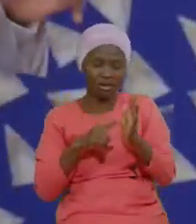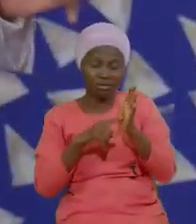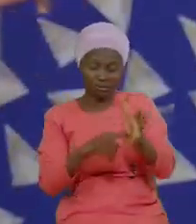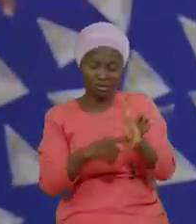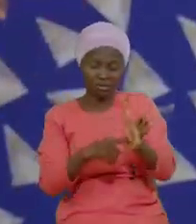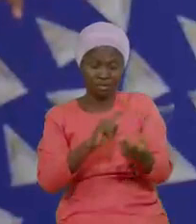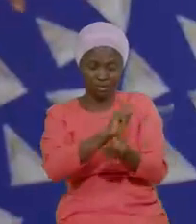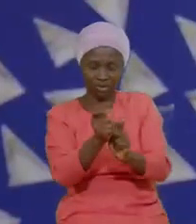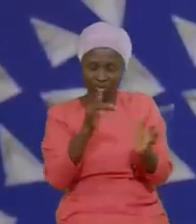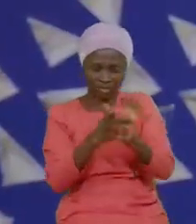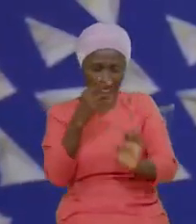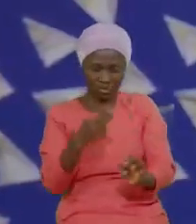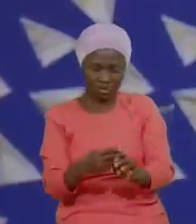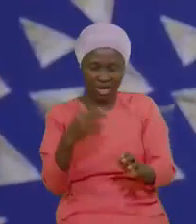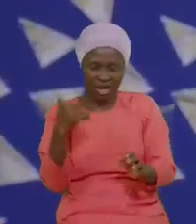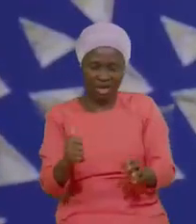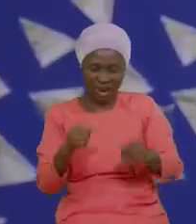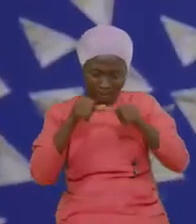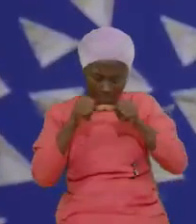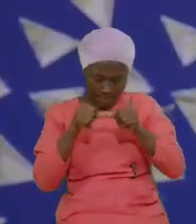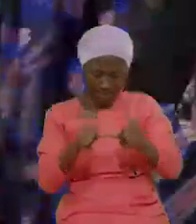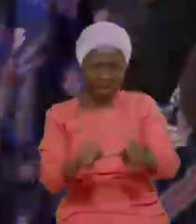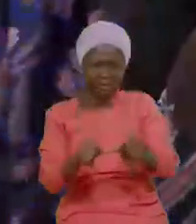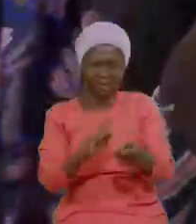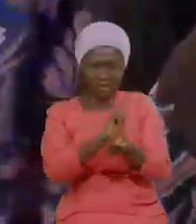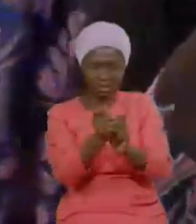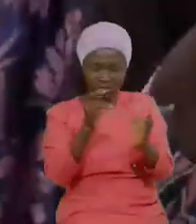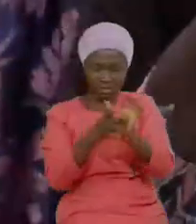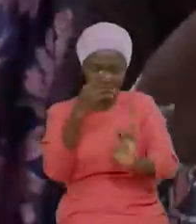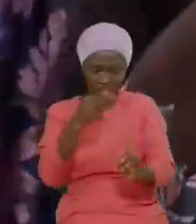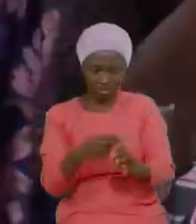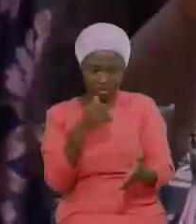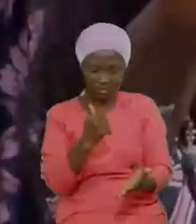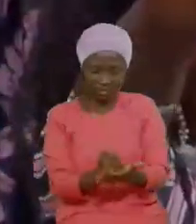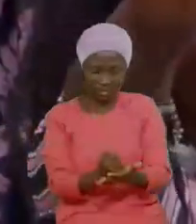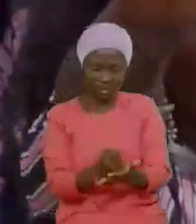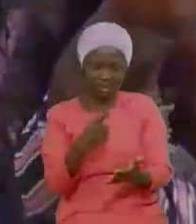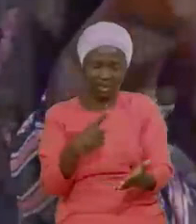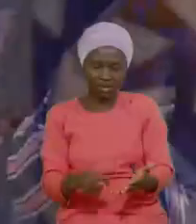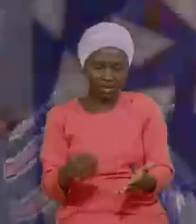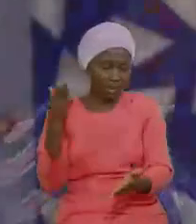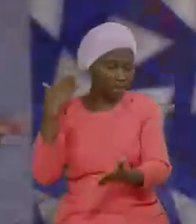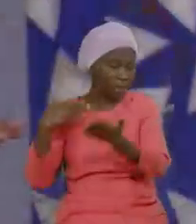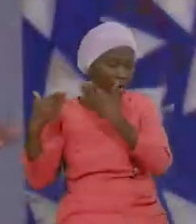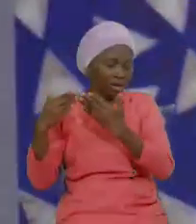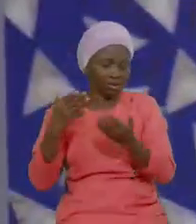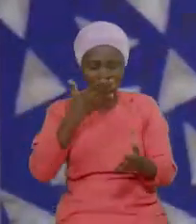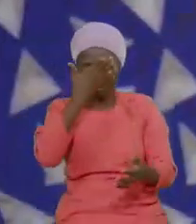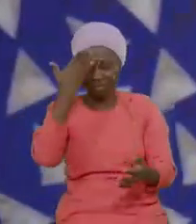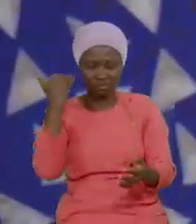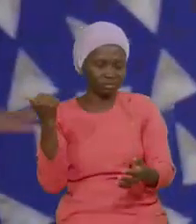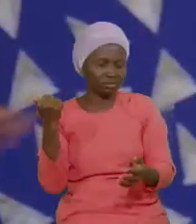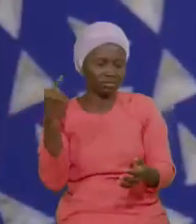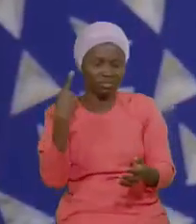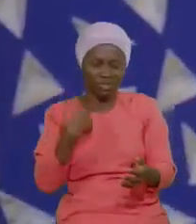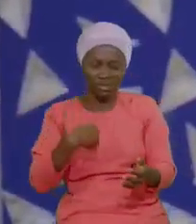change. A permanent change. The past is forgotten. The past